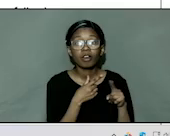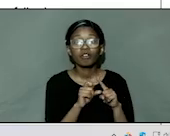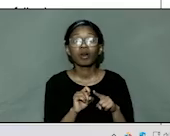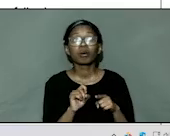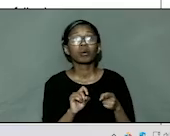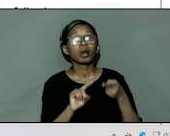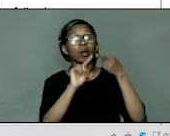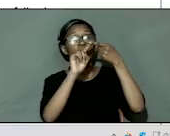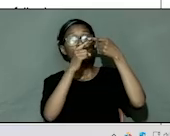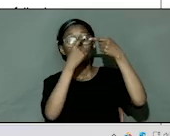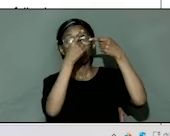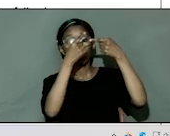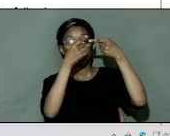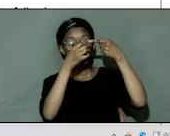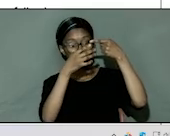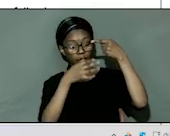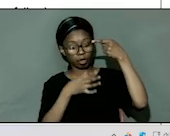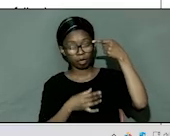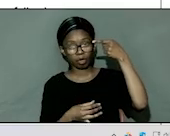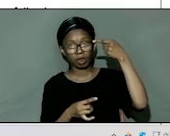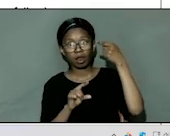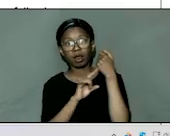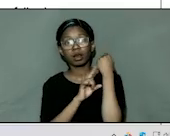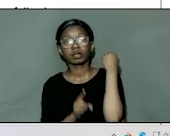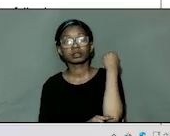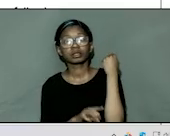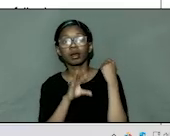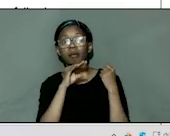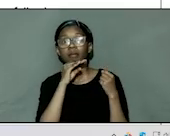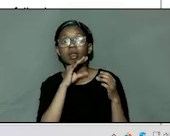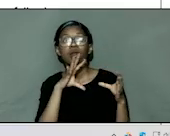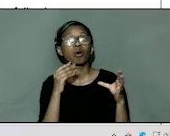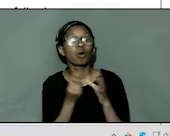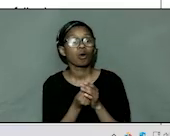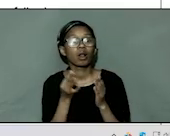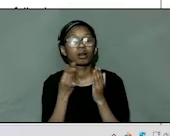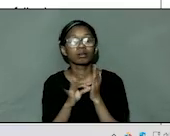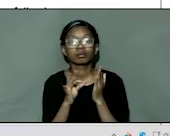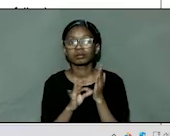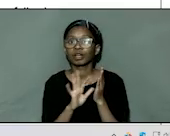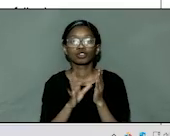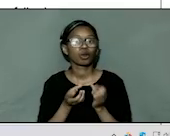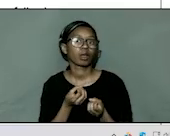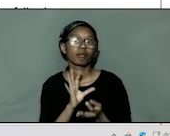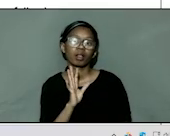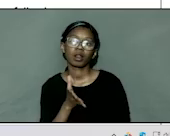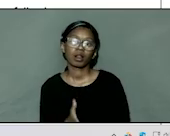to the last? It means all those marks will not be credited.